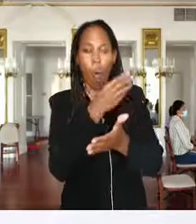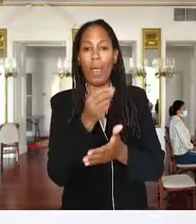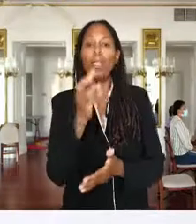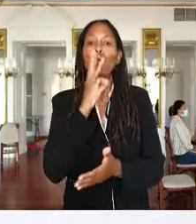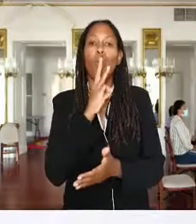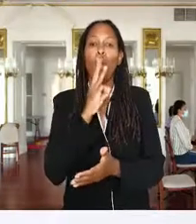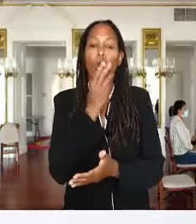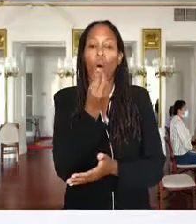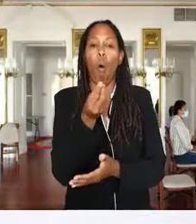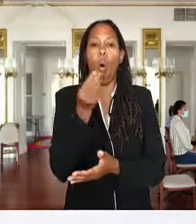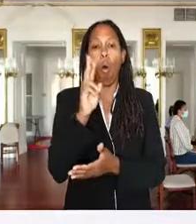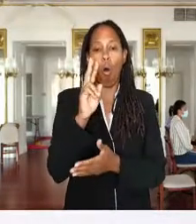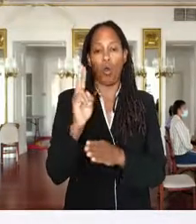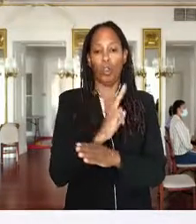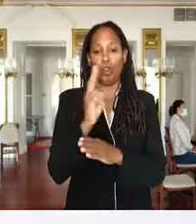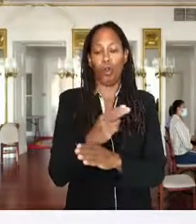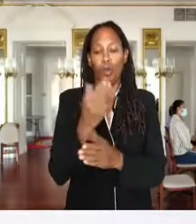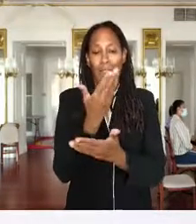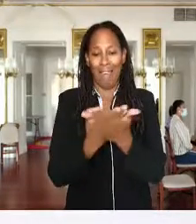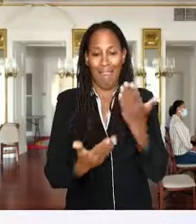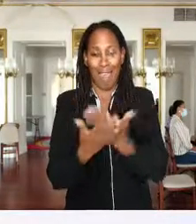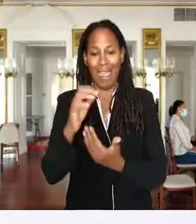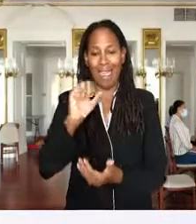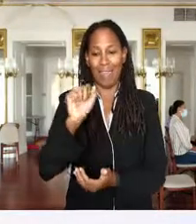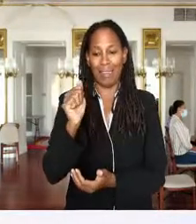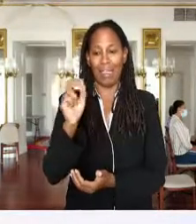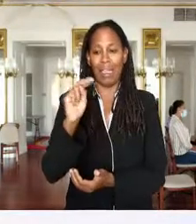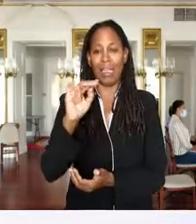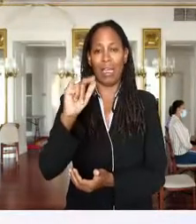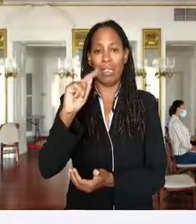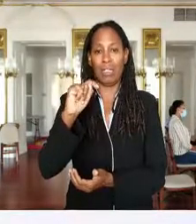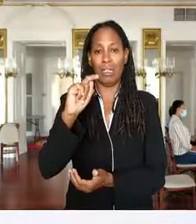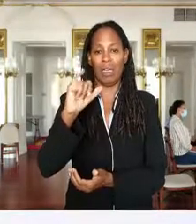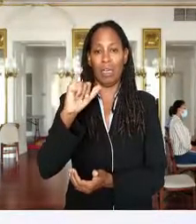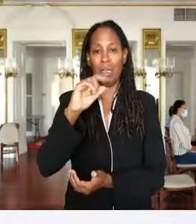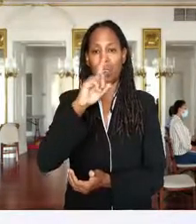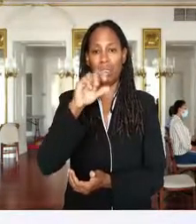hand sanitizers. Local travel requirements can be found at